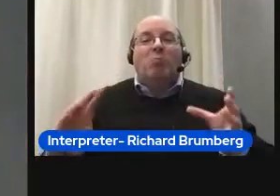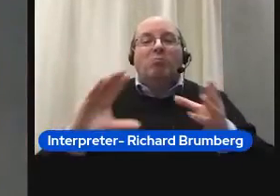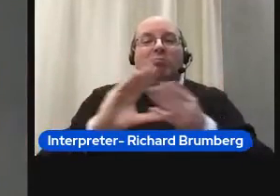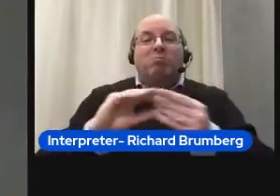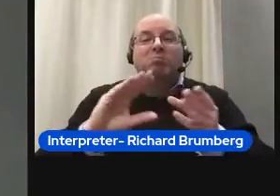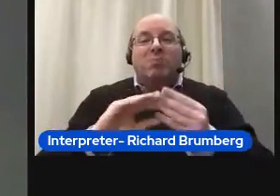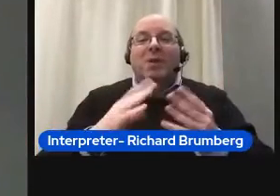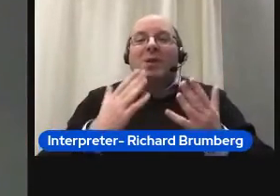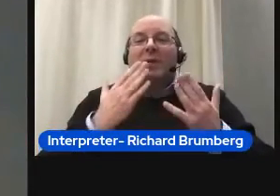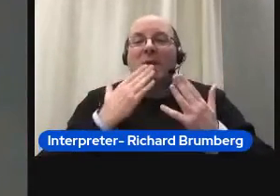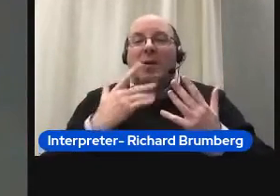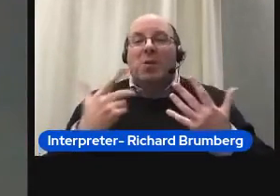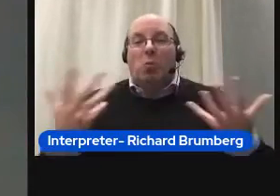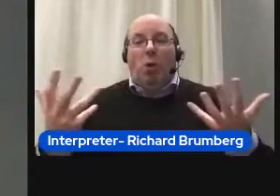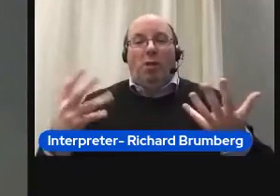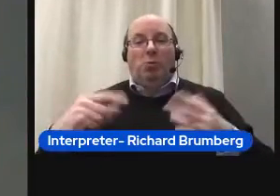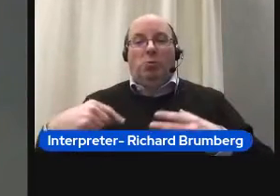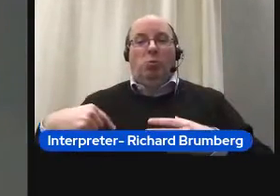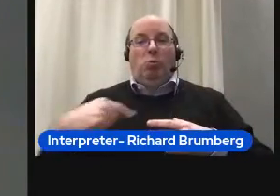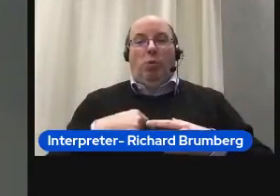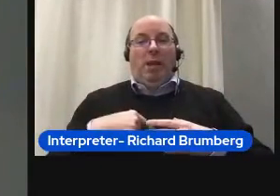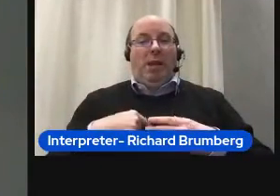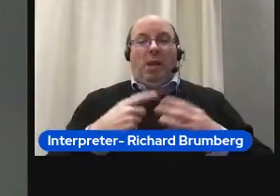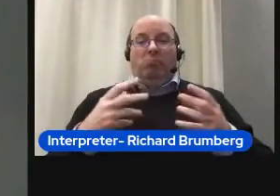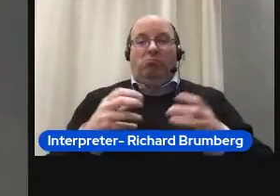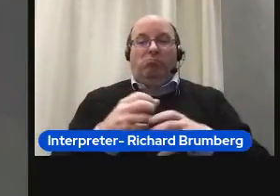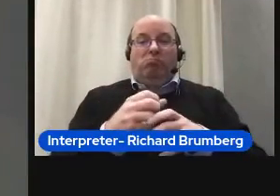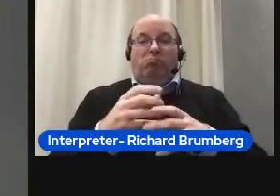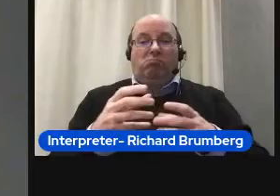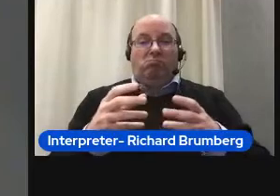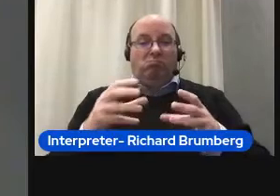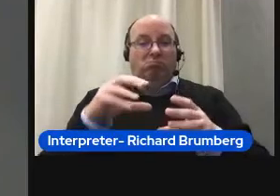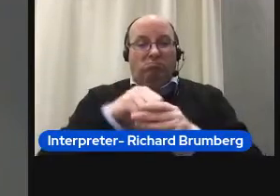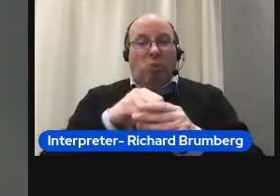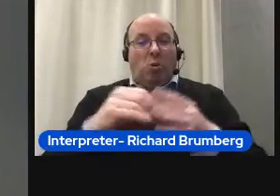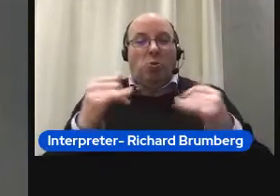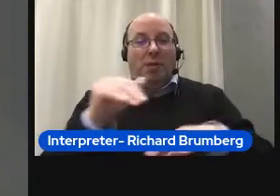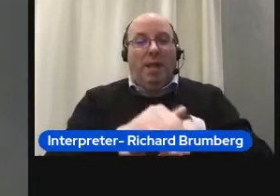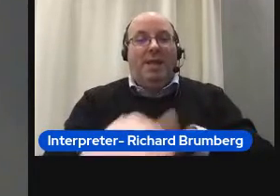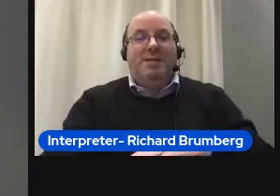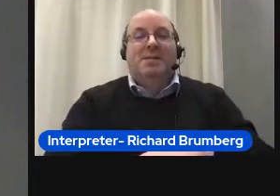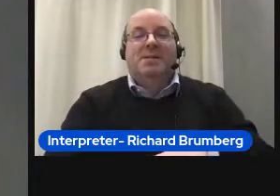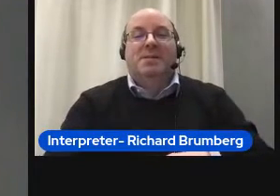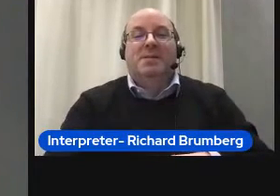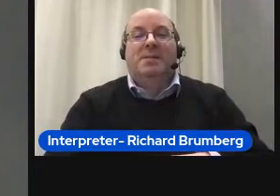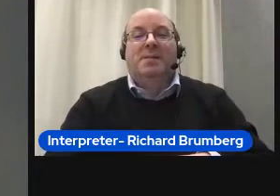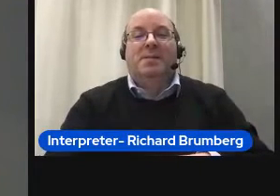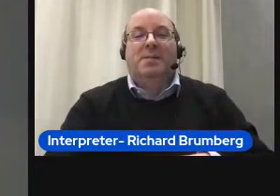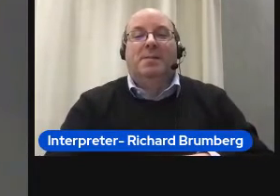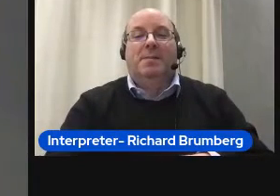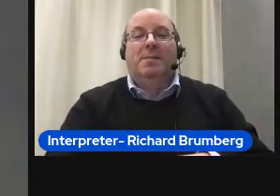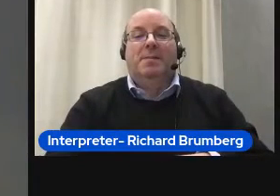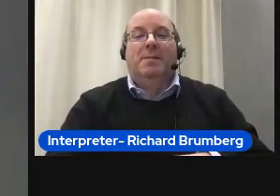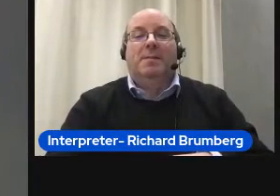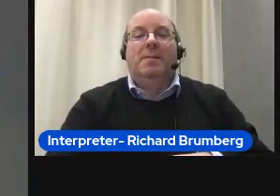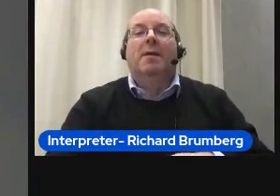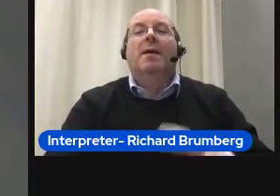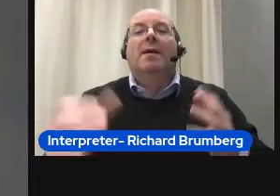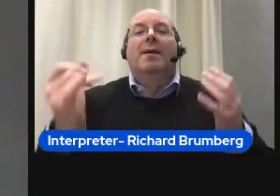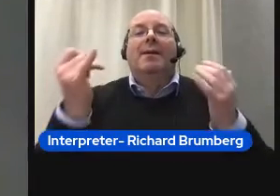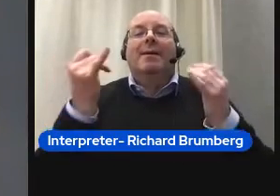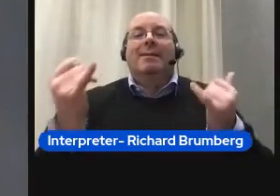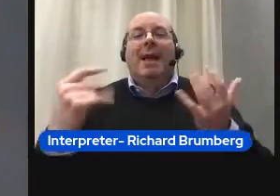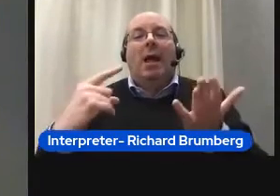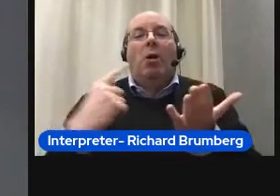the container that we're holding tonight. We're going to move into discussing some of our definitions so that we